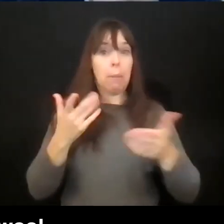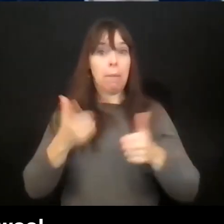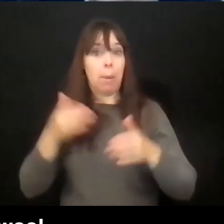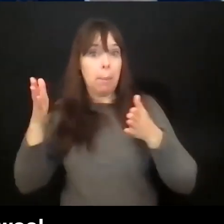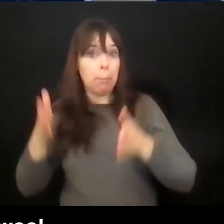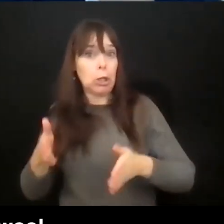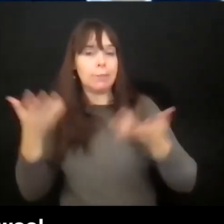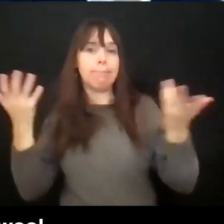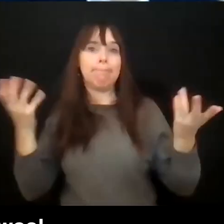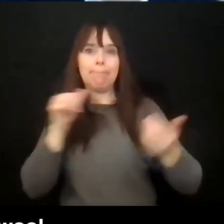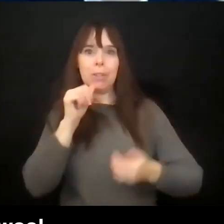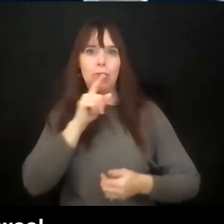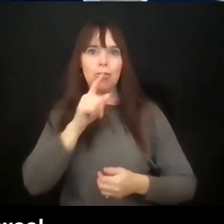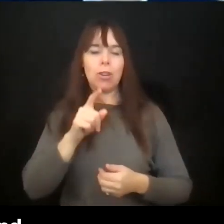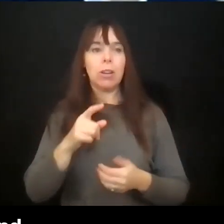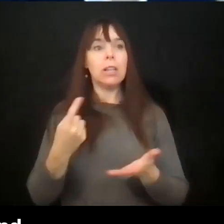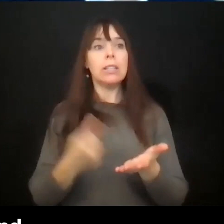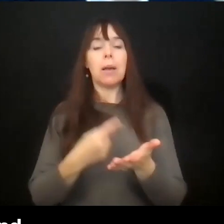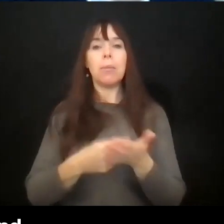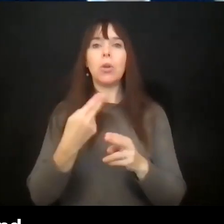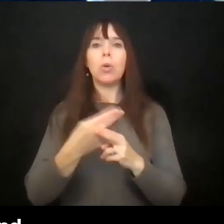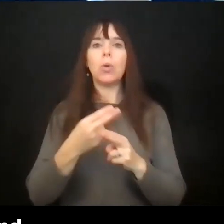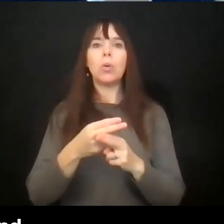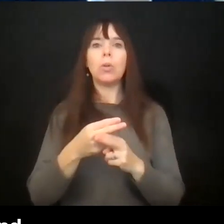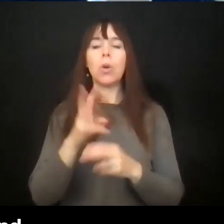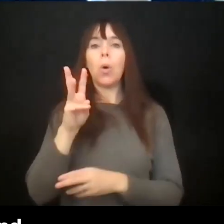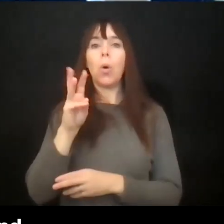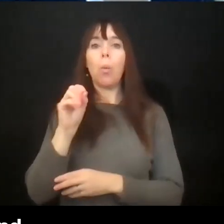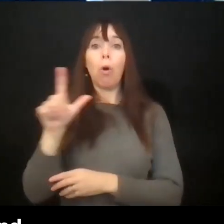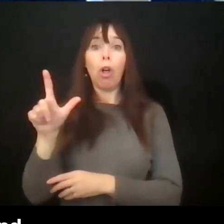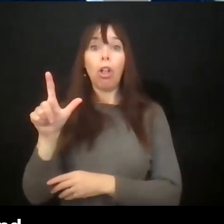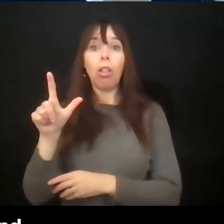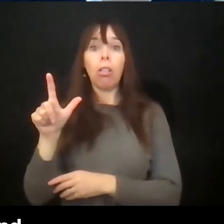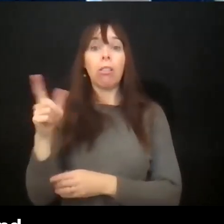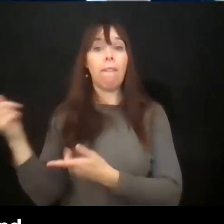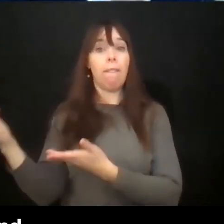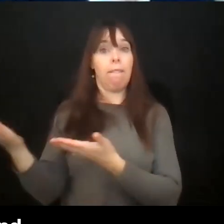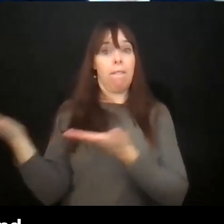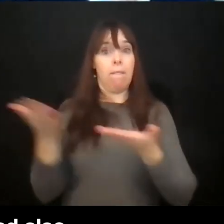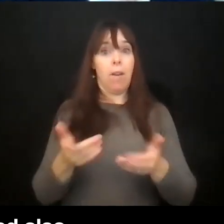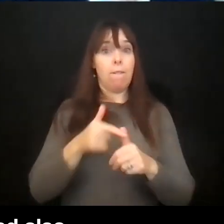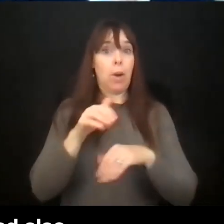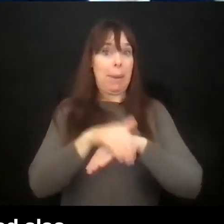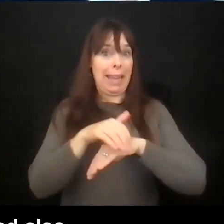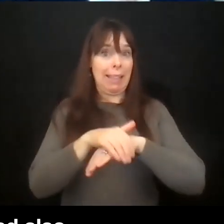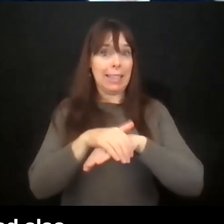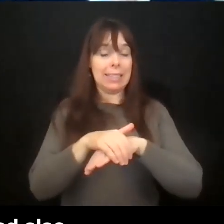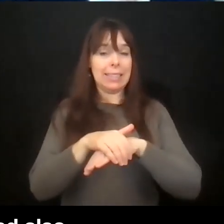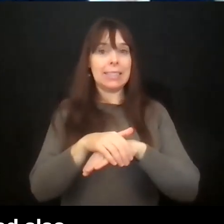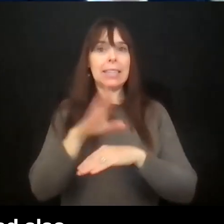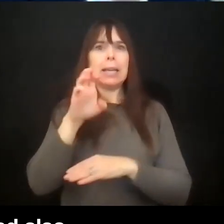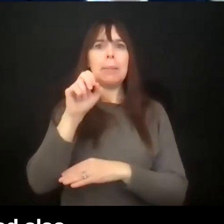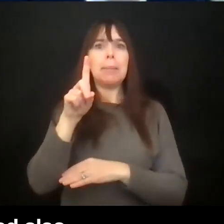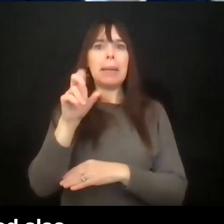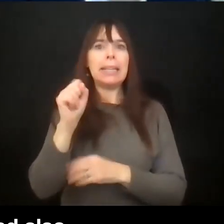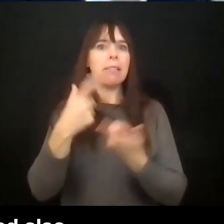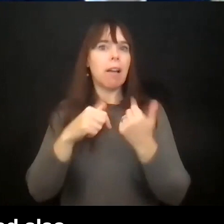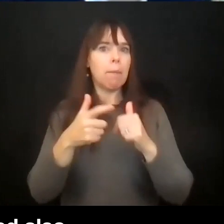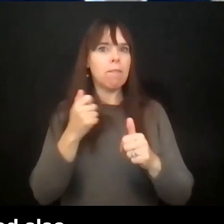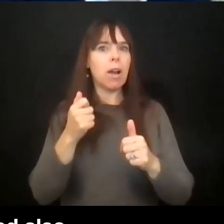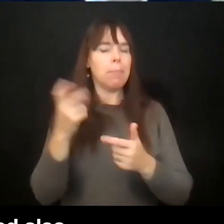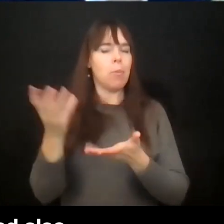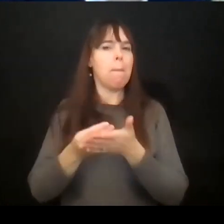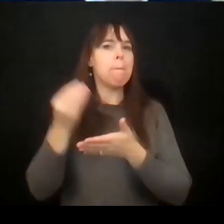Sometimes they used wool, which would be imported from England. beads would be